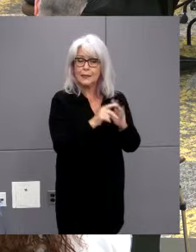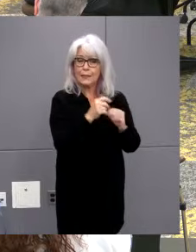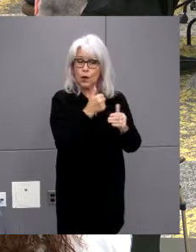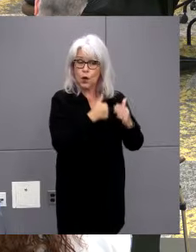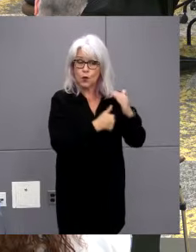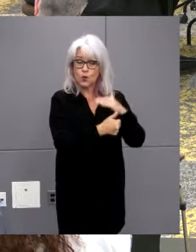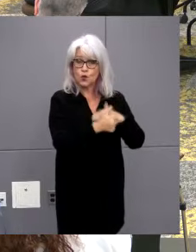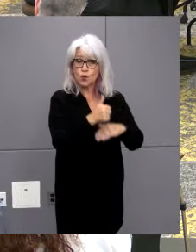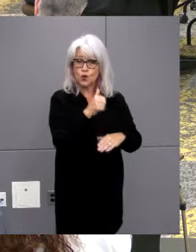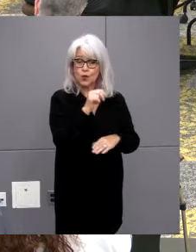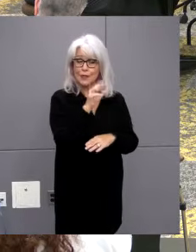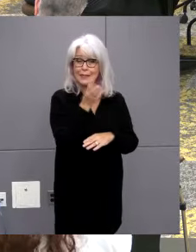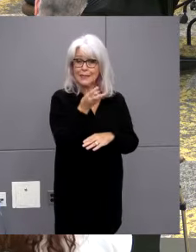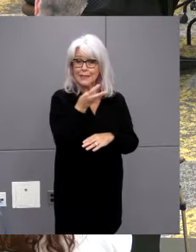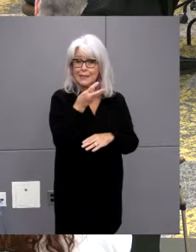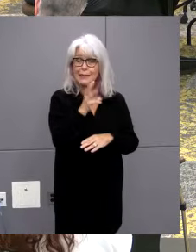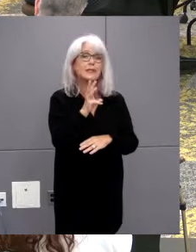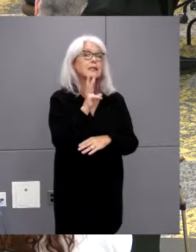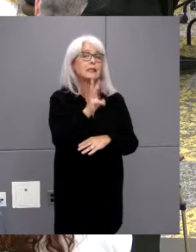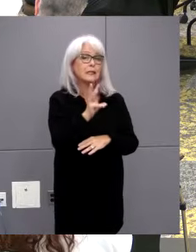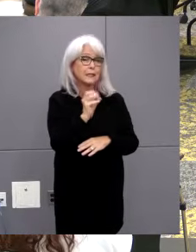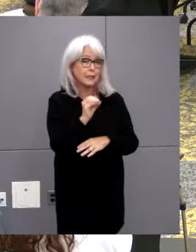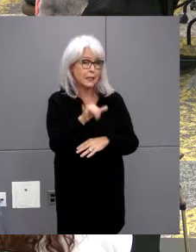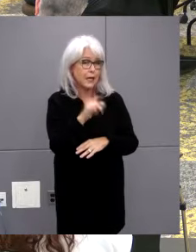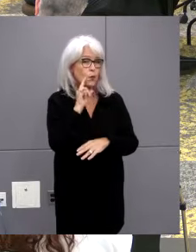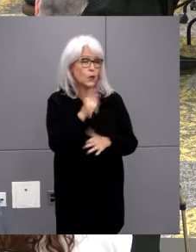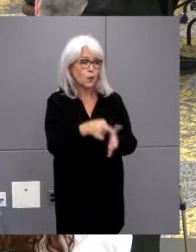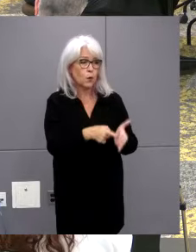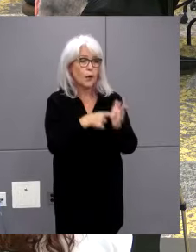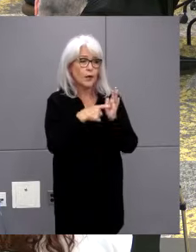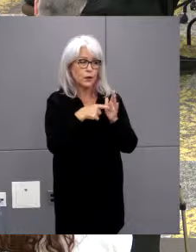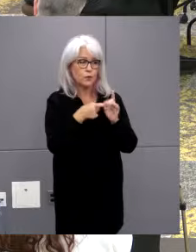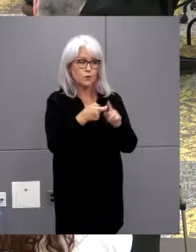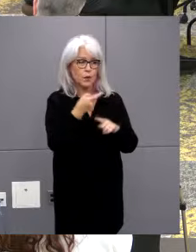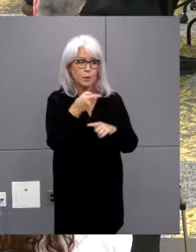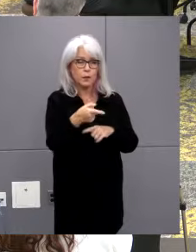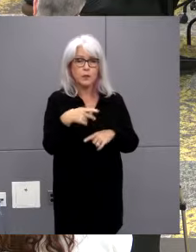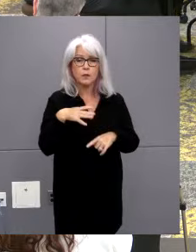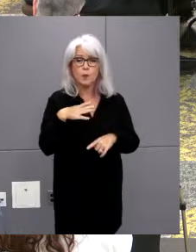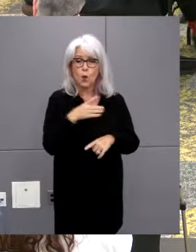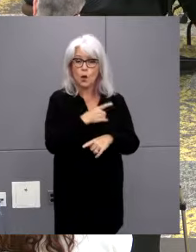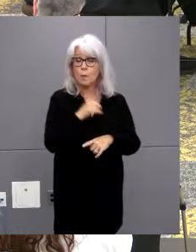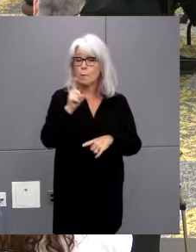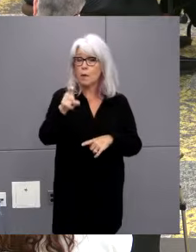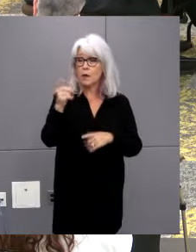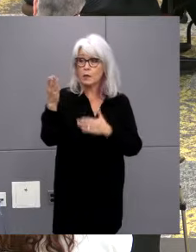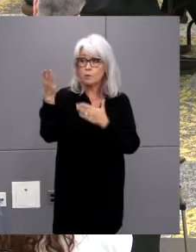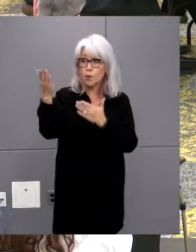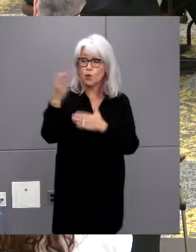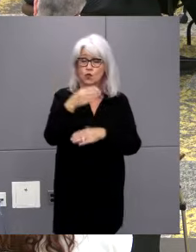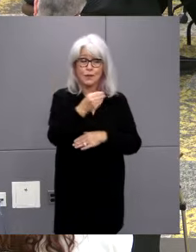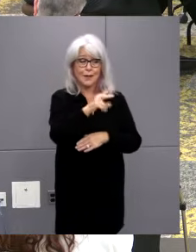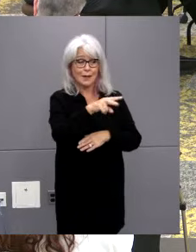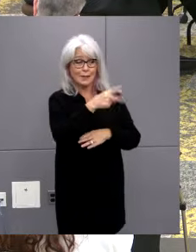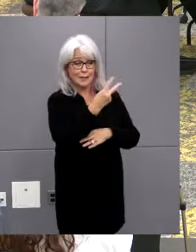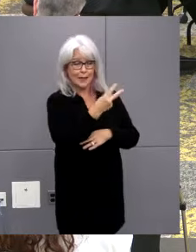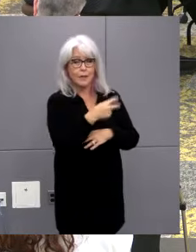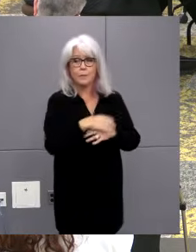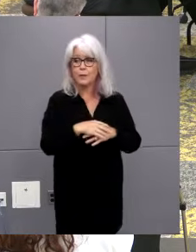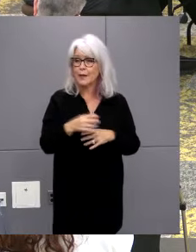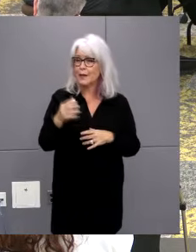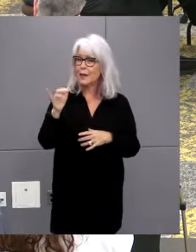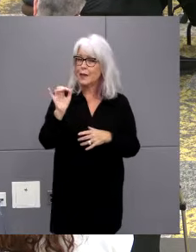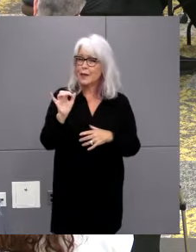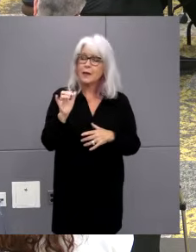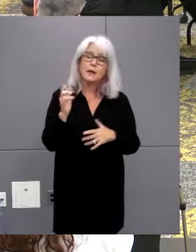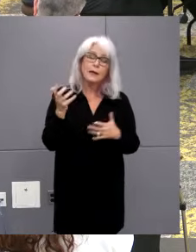that is a requirement of this board, that there be motions and seconded. So, And I was going to say, it's such a